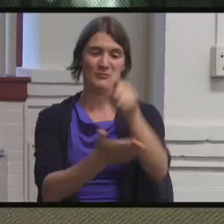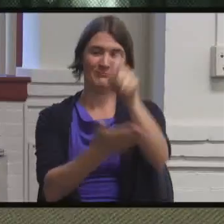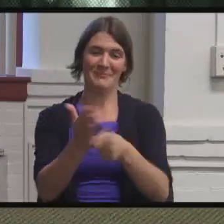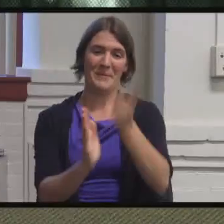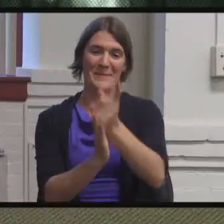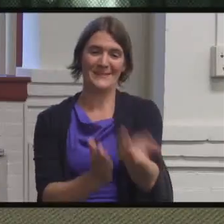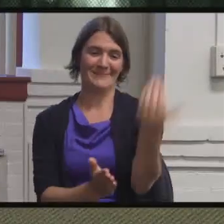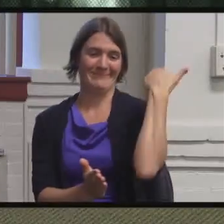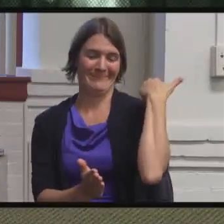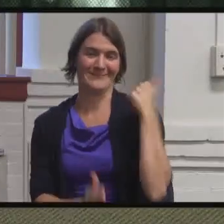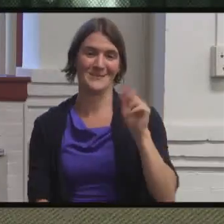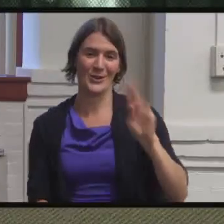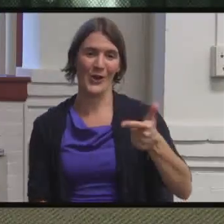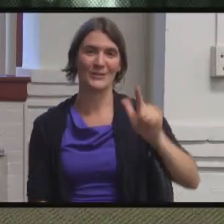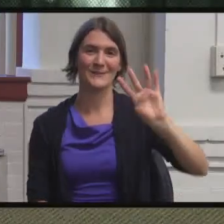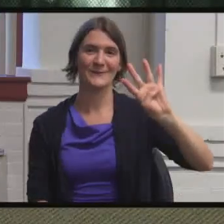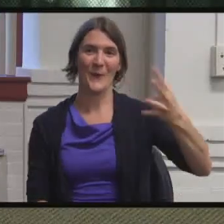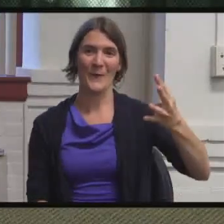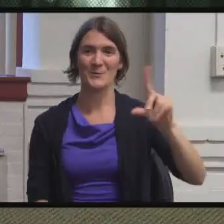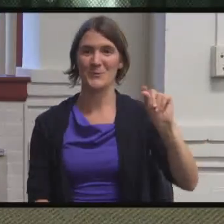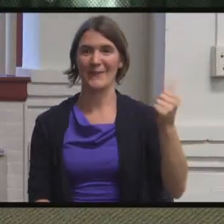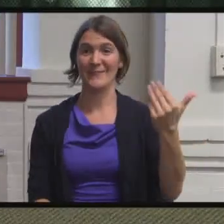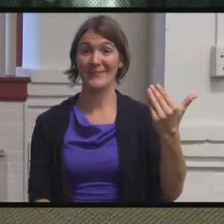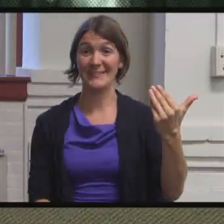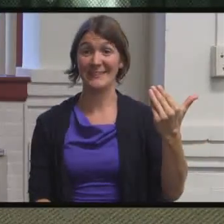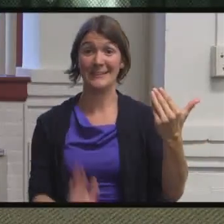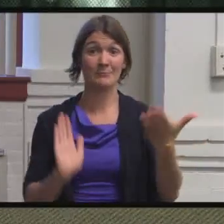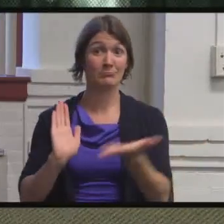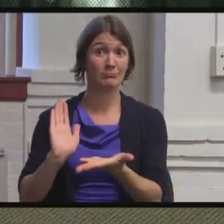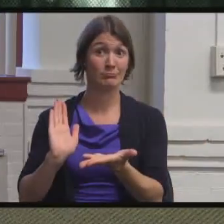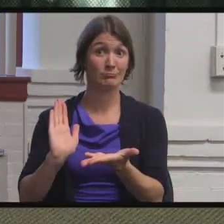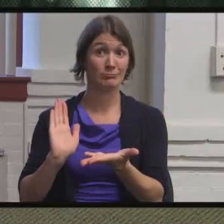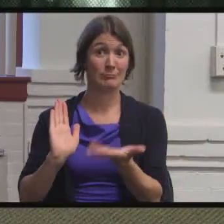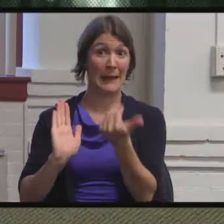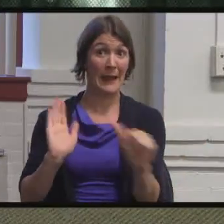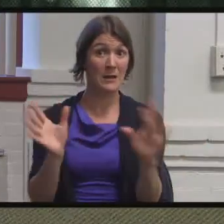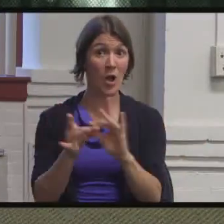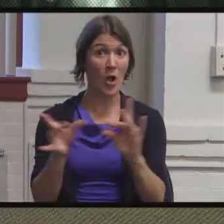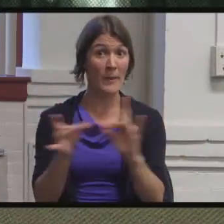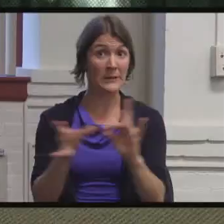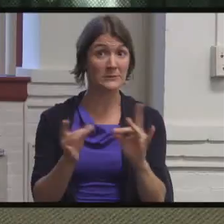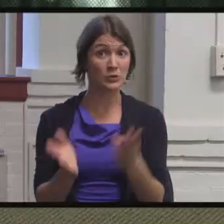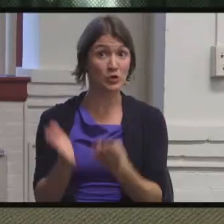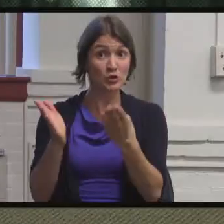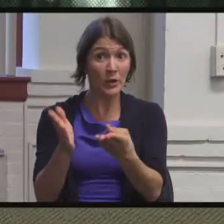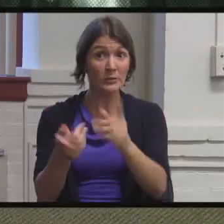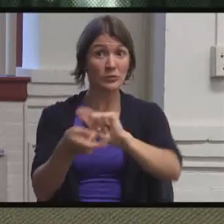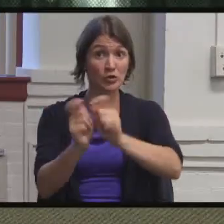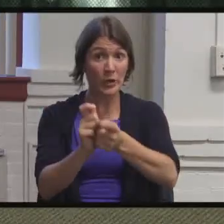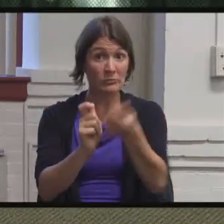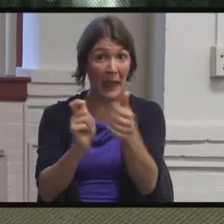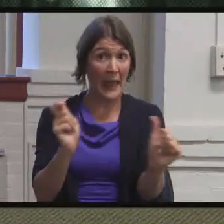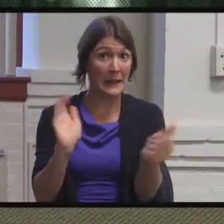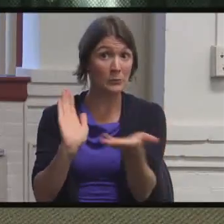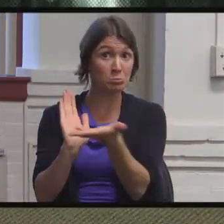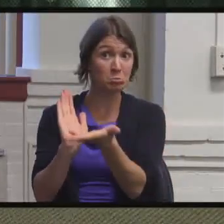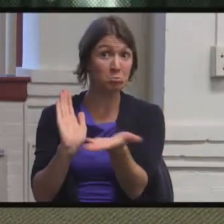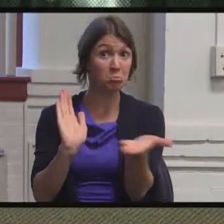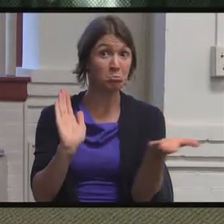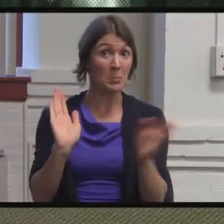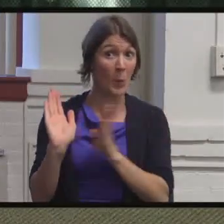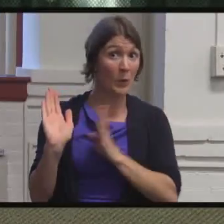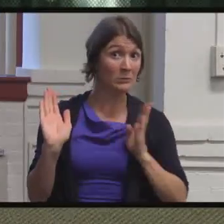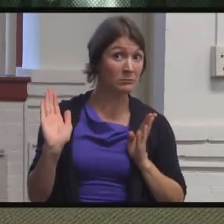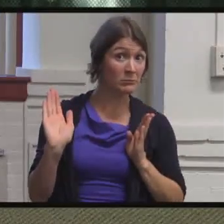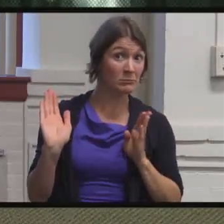the meeting minutes from August 4th, 2015 as presented. Are there any comments, any suggestions, any changes from anybody